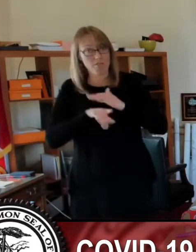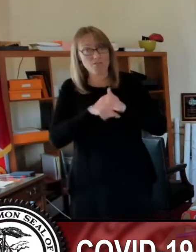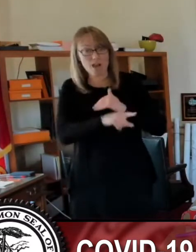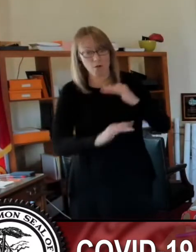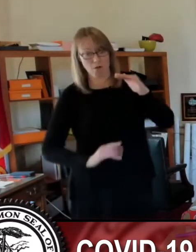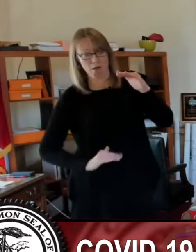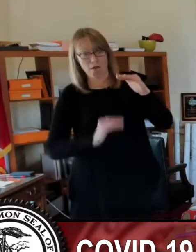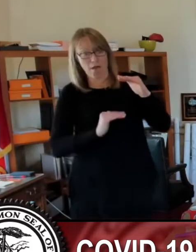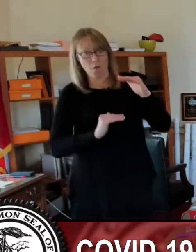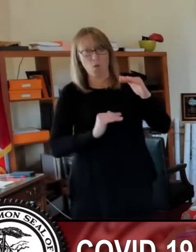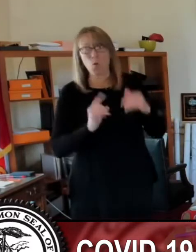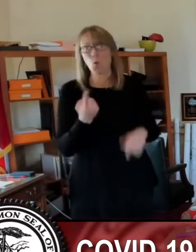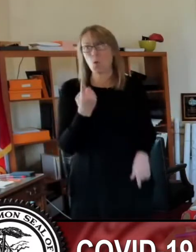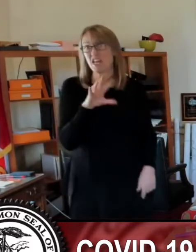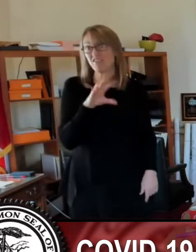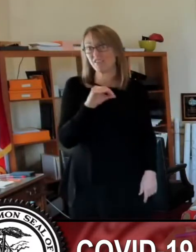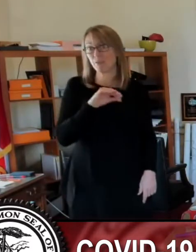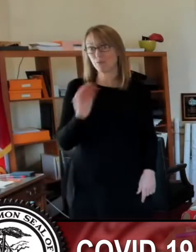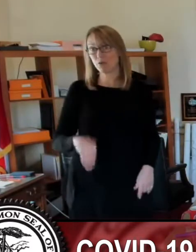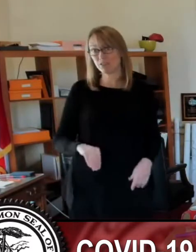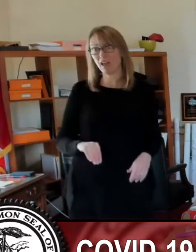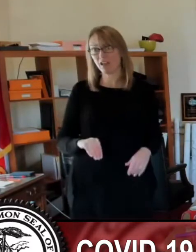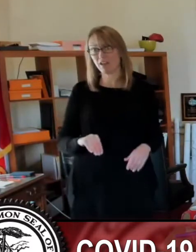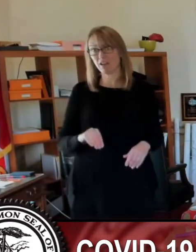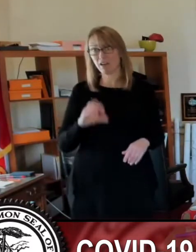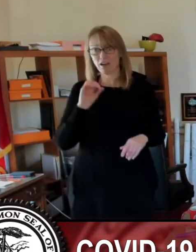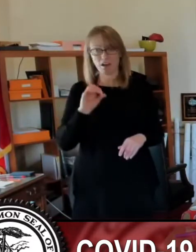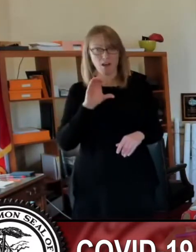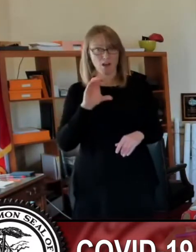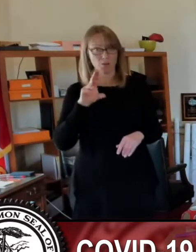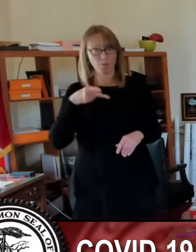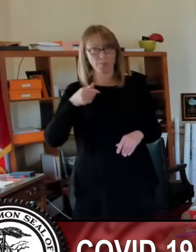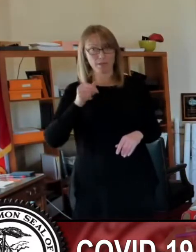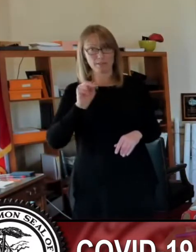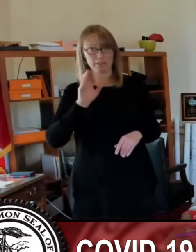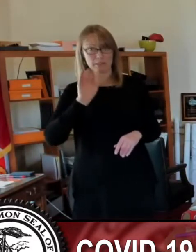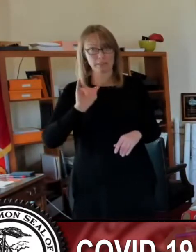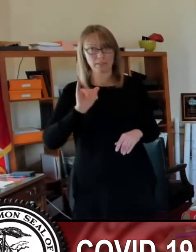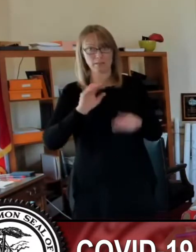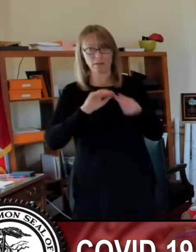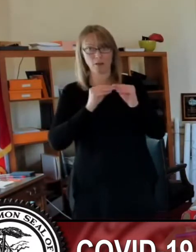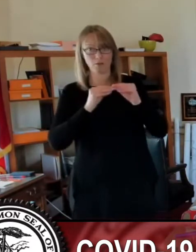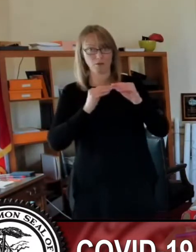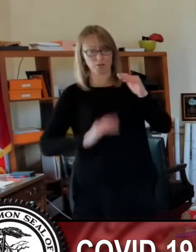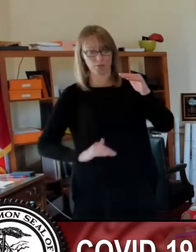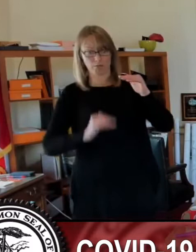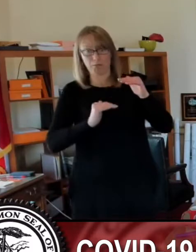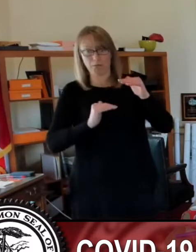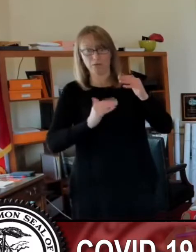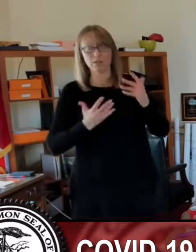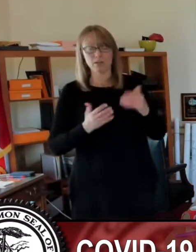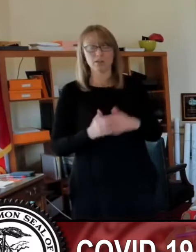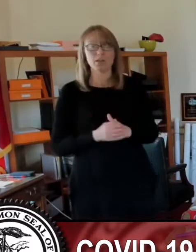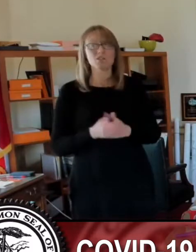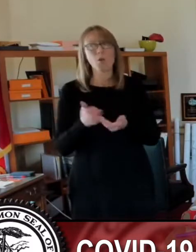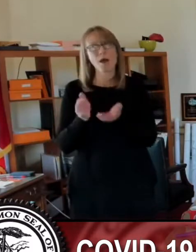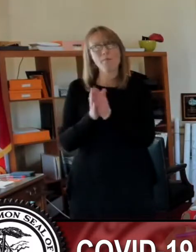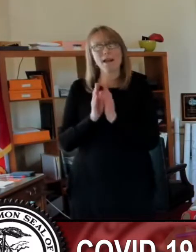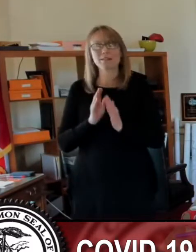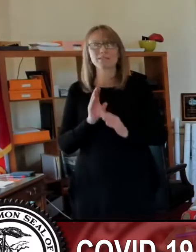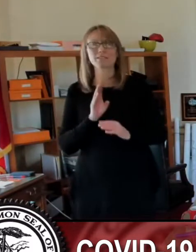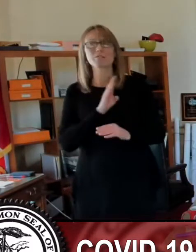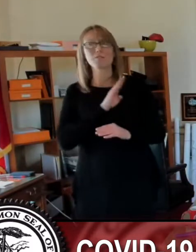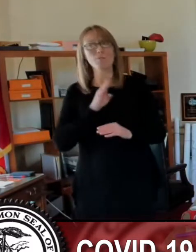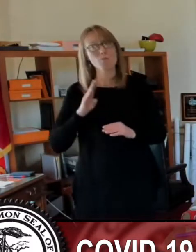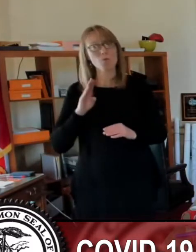earlier closing times. So those, I'm asking for the Board of Estimate and Apportionment on Wednesday to consider